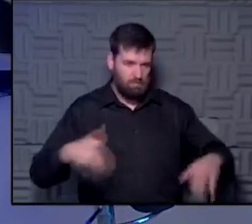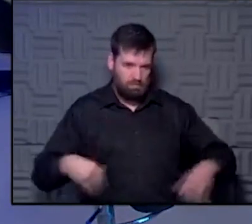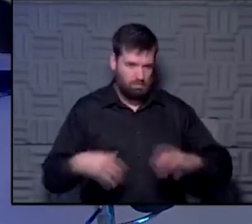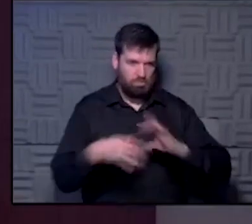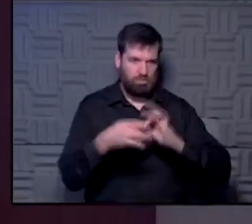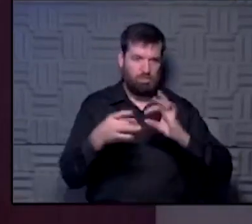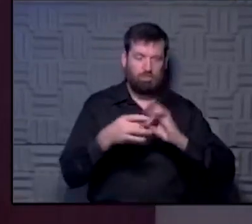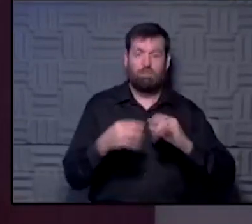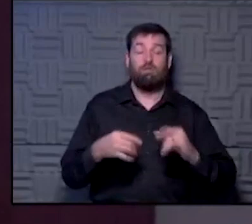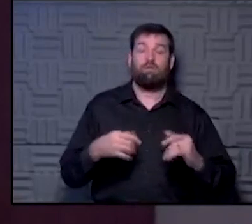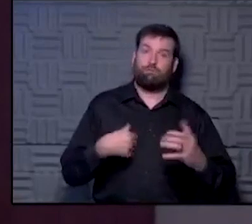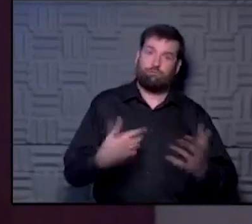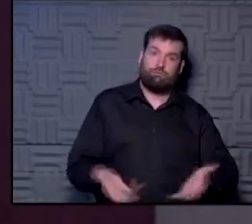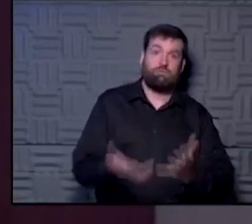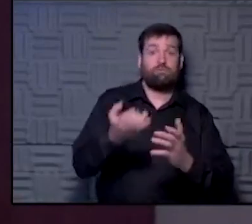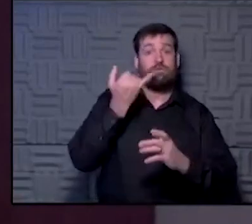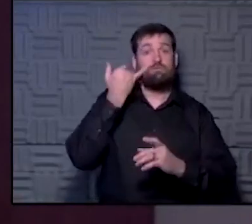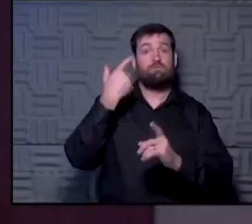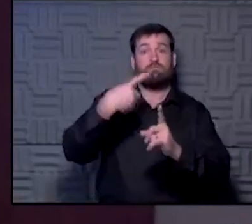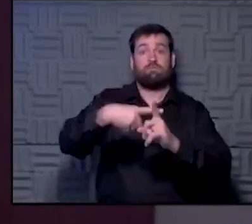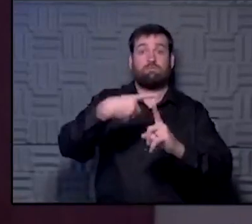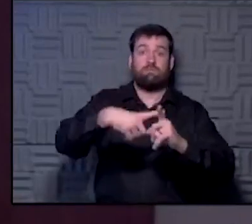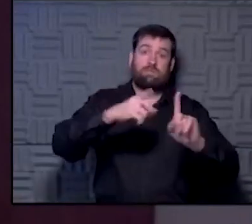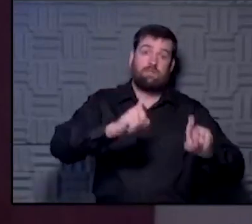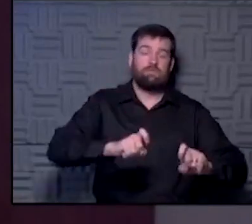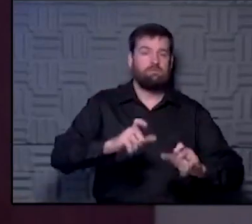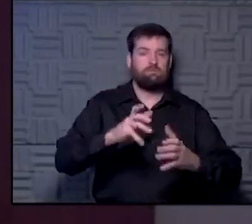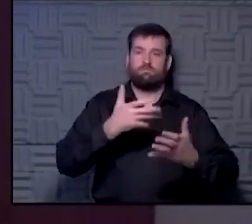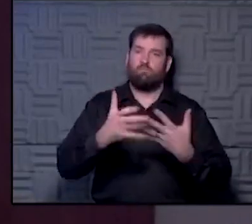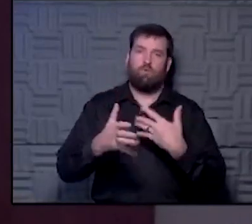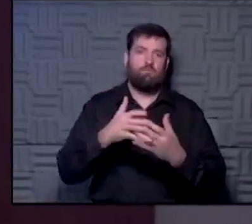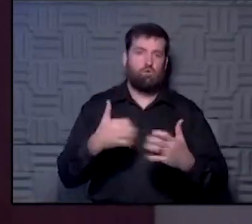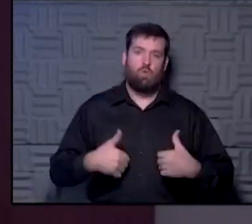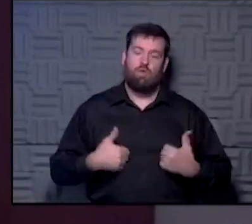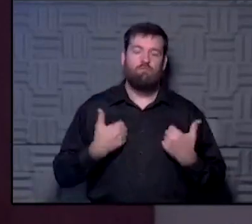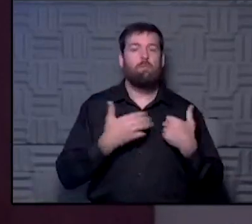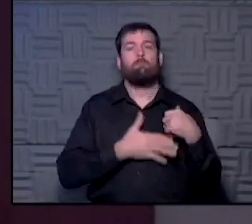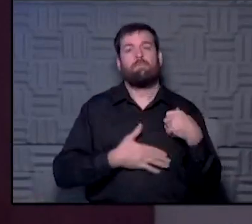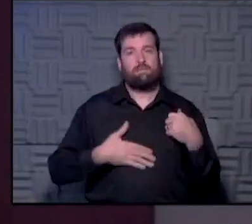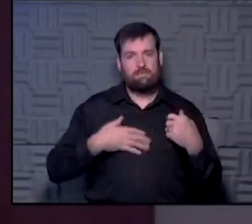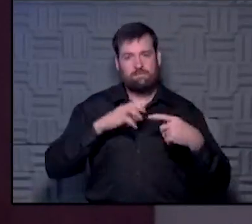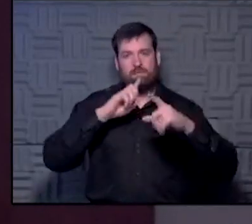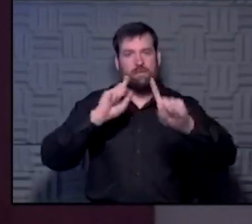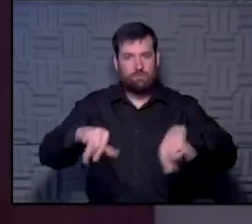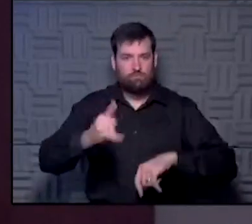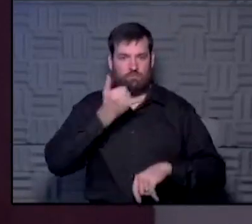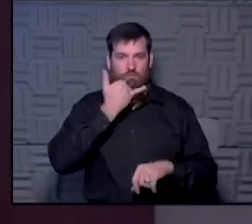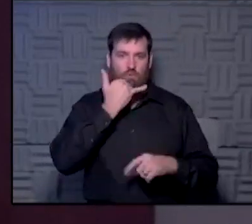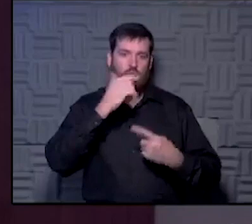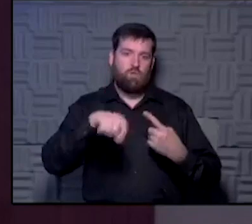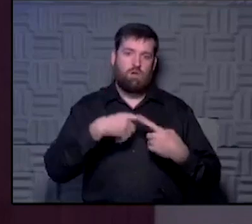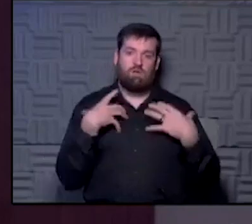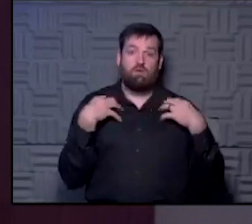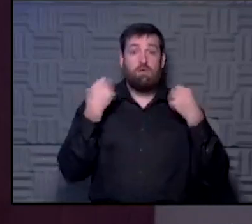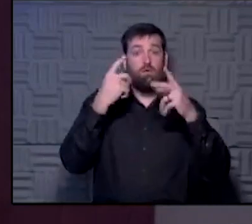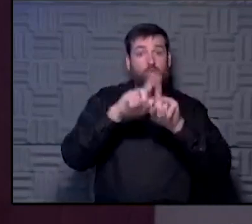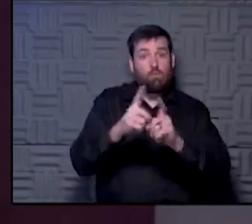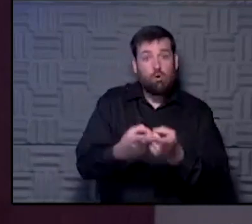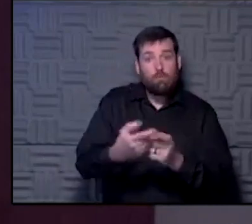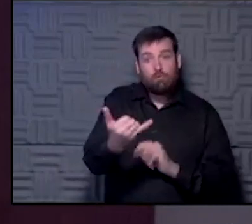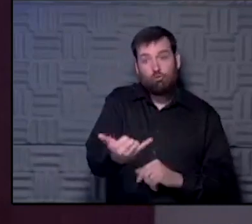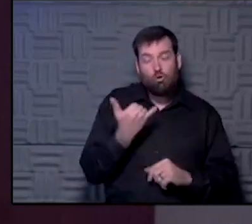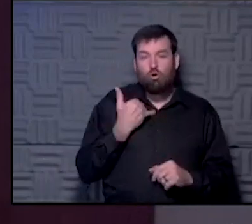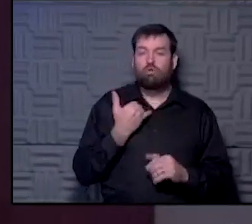really encourage is that if you do test positive, wherever you live, please answer the phone when your health department calls. Please do your best to gather